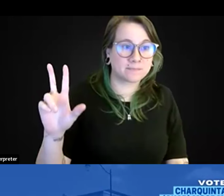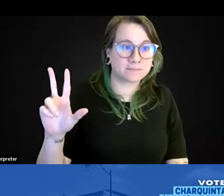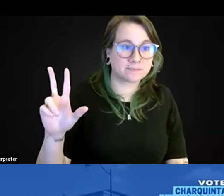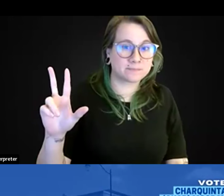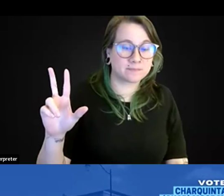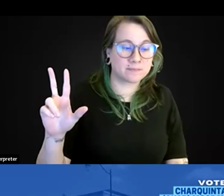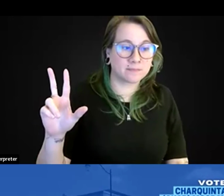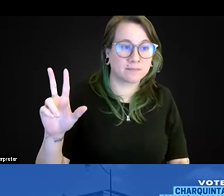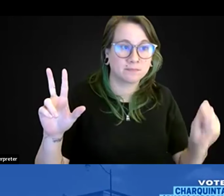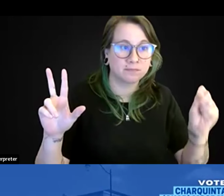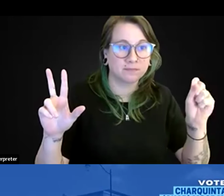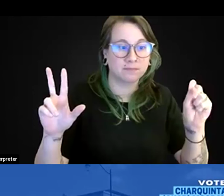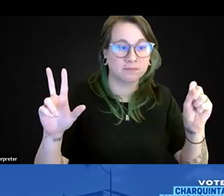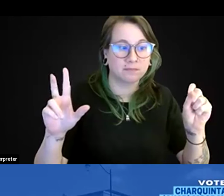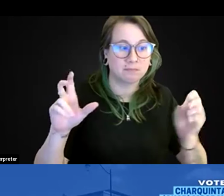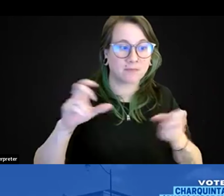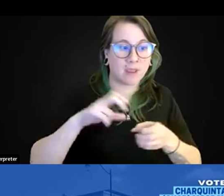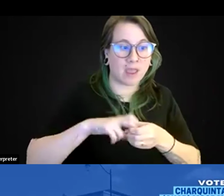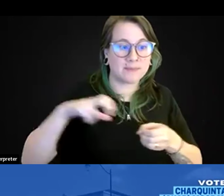5D03, Abstain.